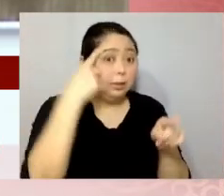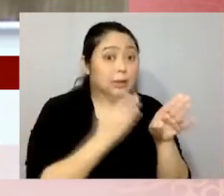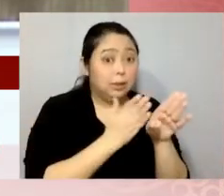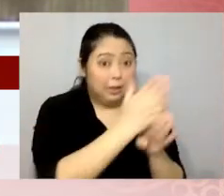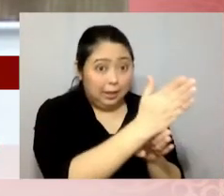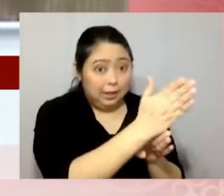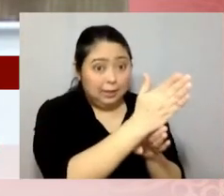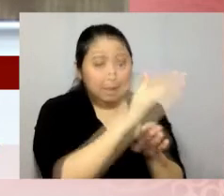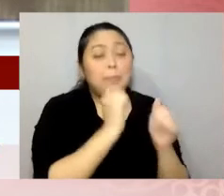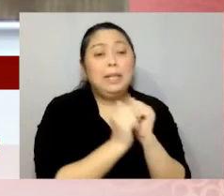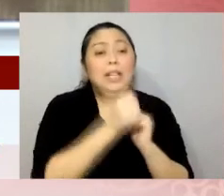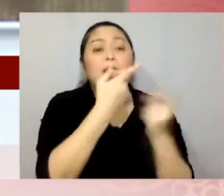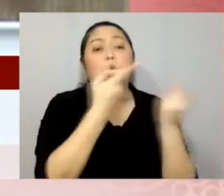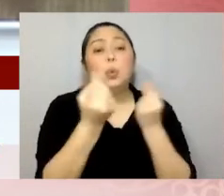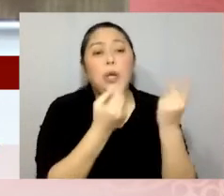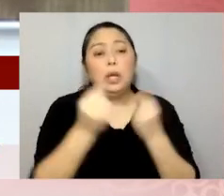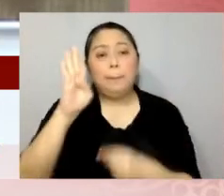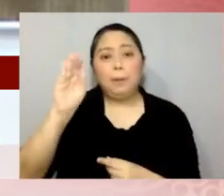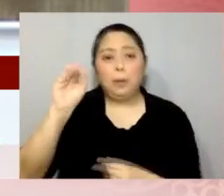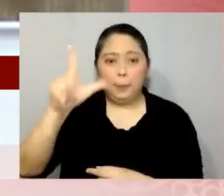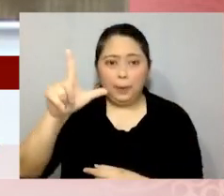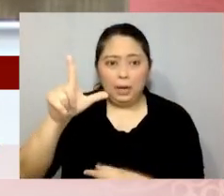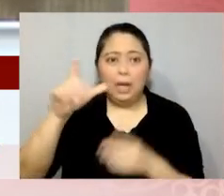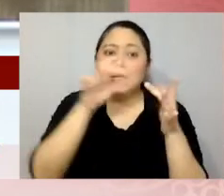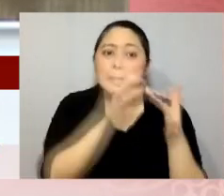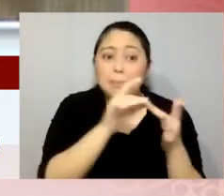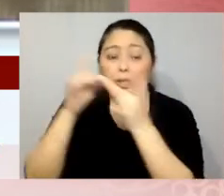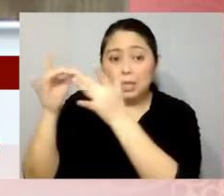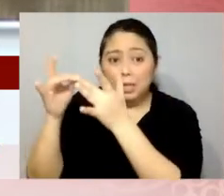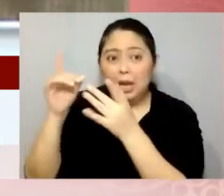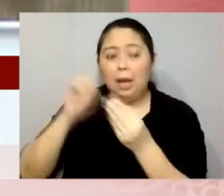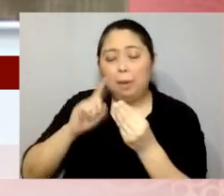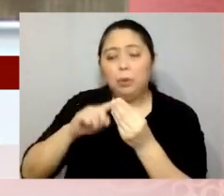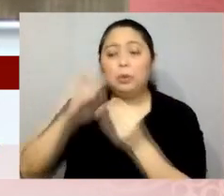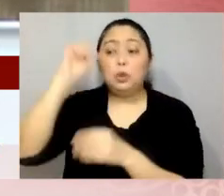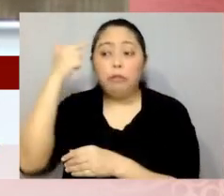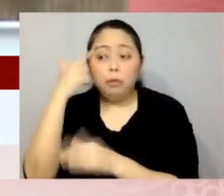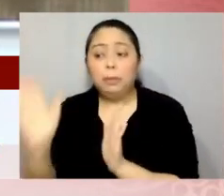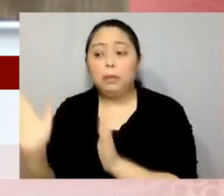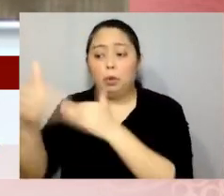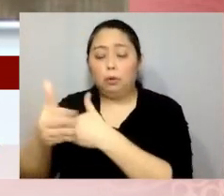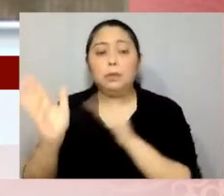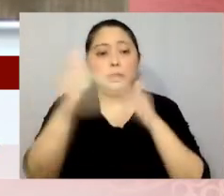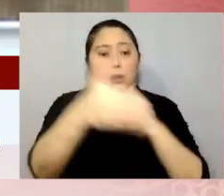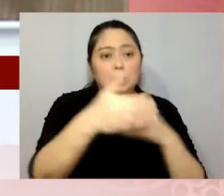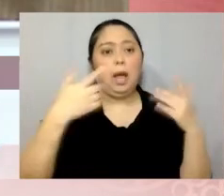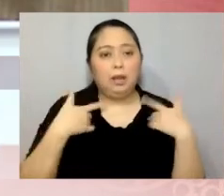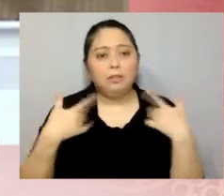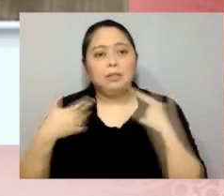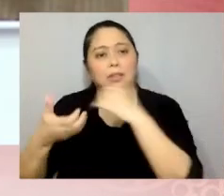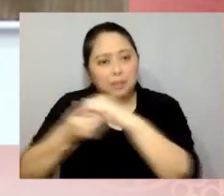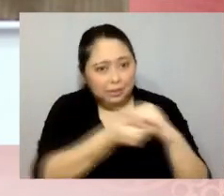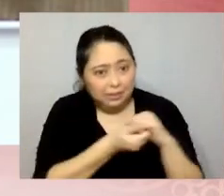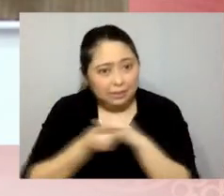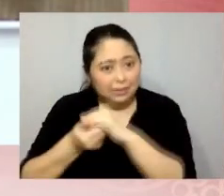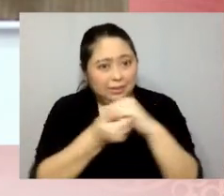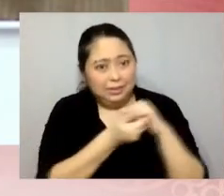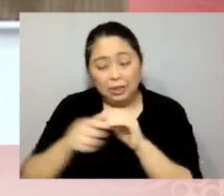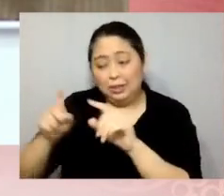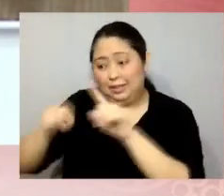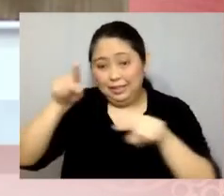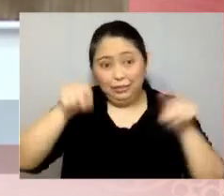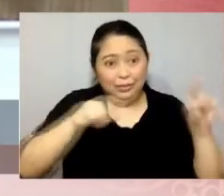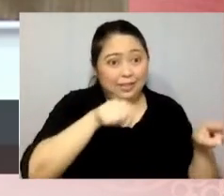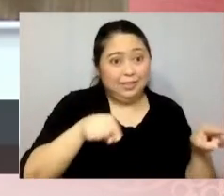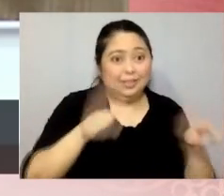the provisions of the Bangsamoro Organic Law, especially the Intergovernmental Relations Body of the National Government and lot of the BARM. In